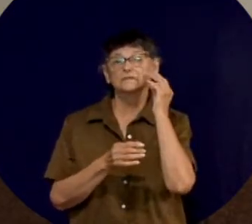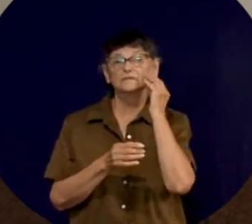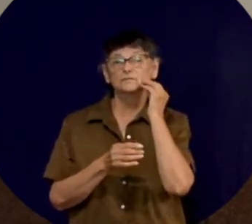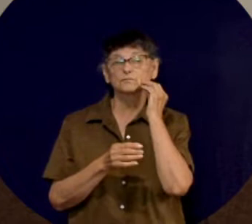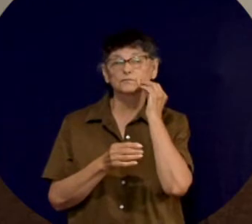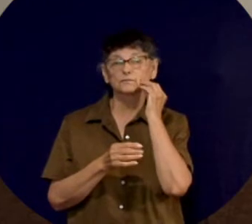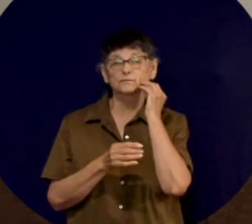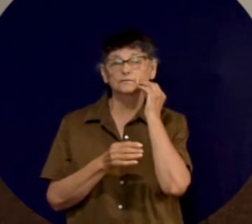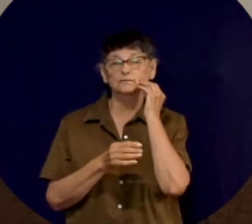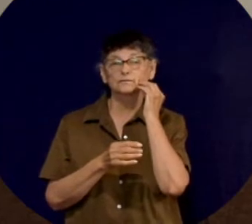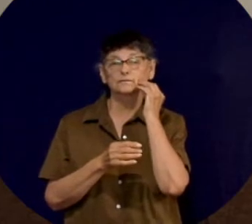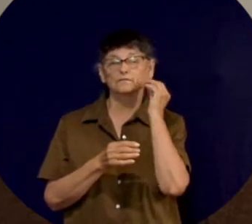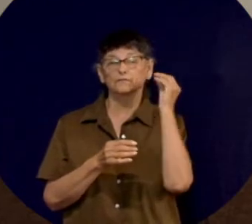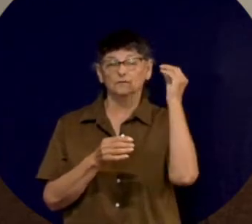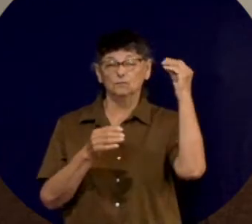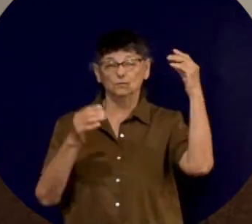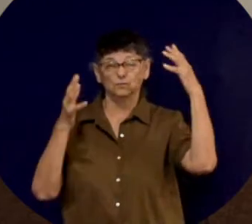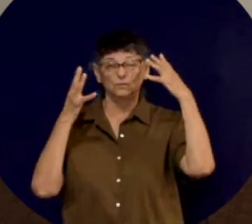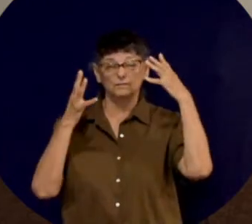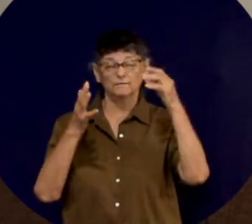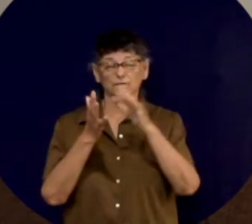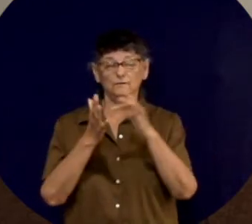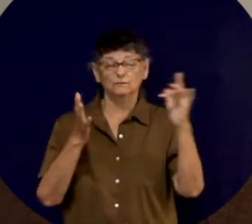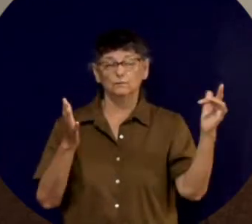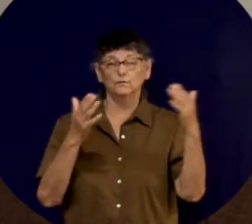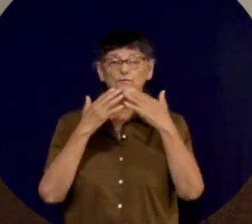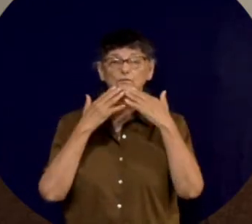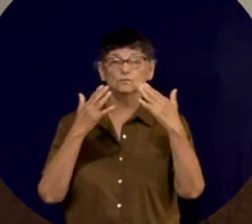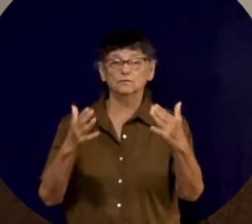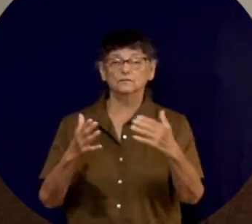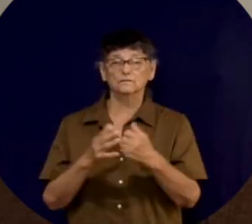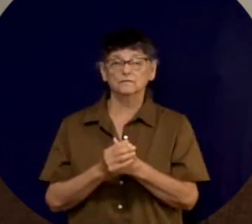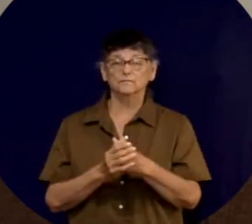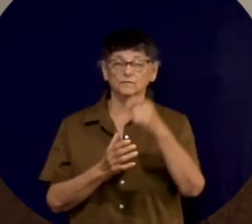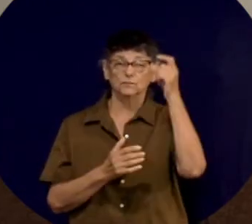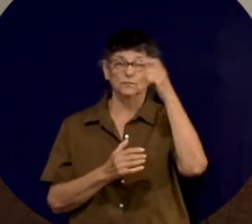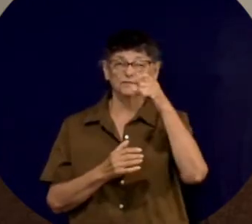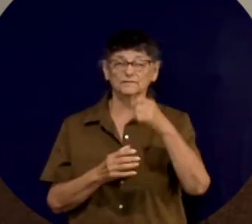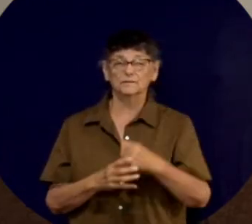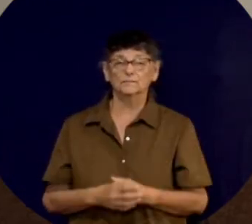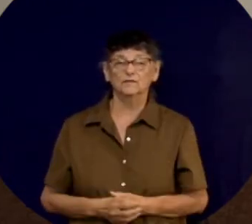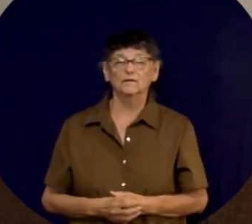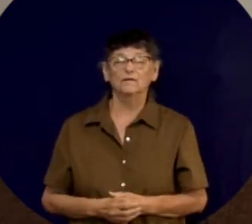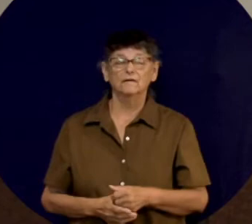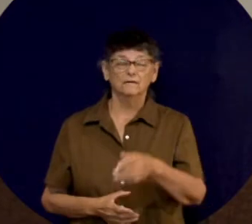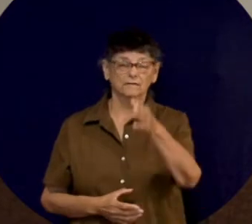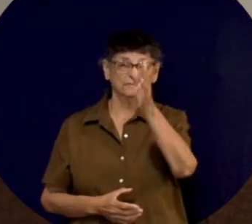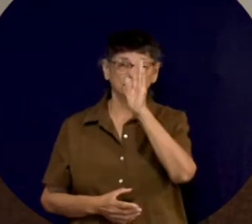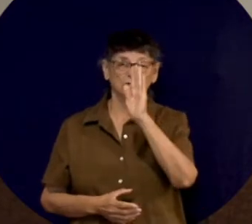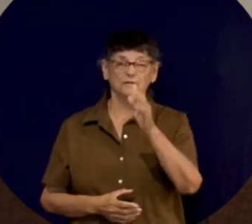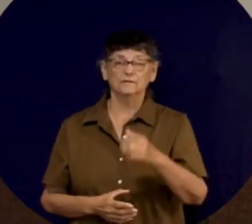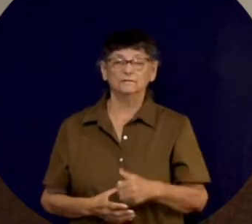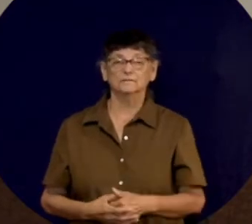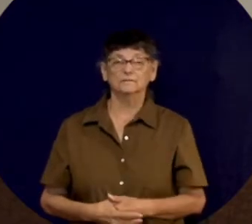experience the greatness, the glory, the goodness, the wisdom of God.